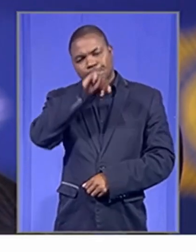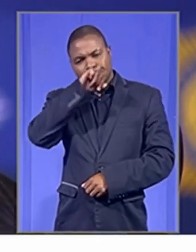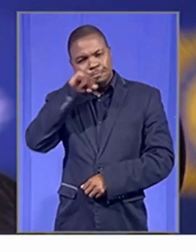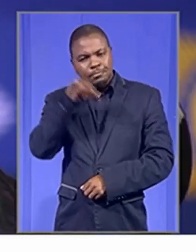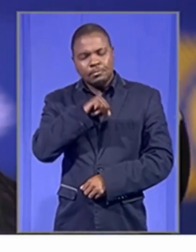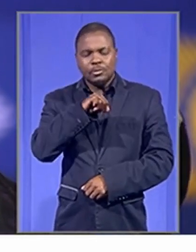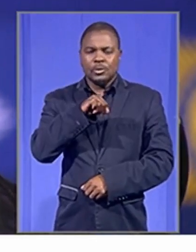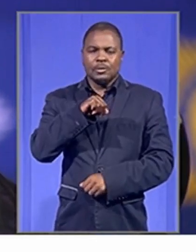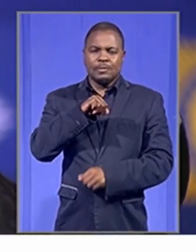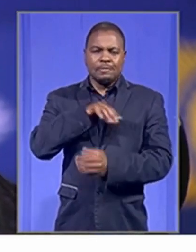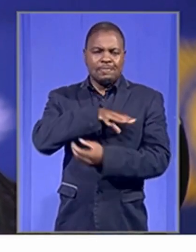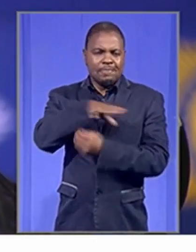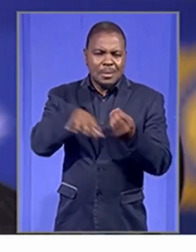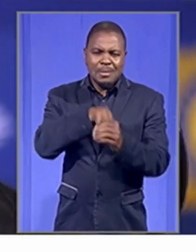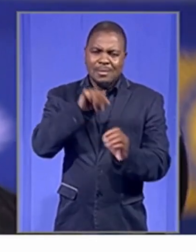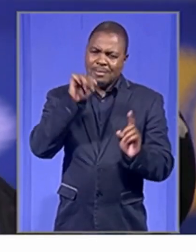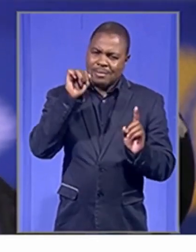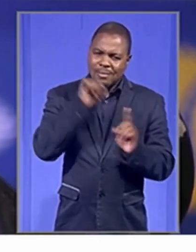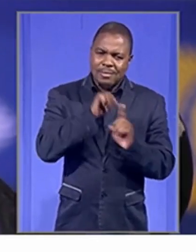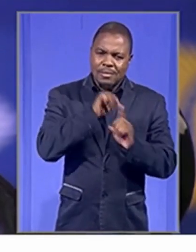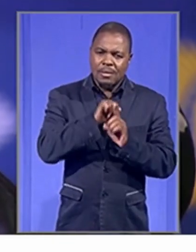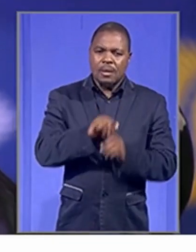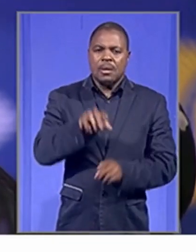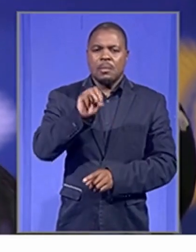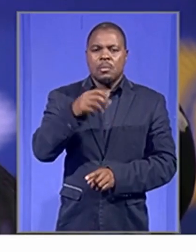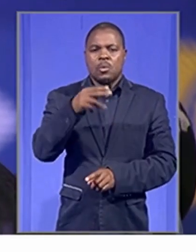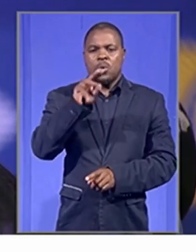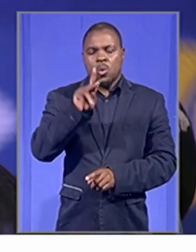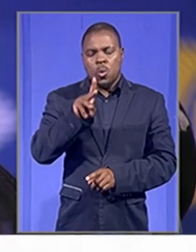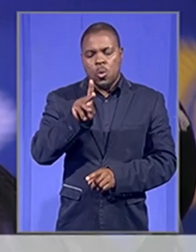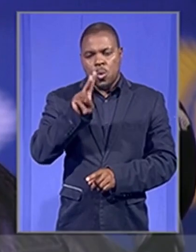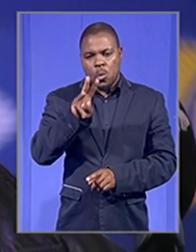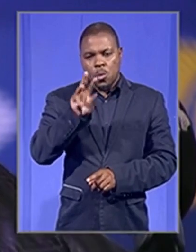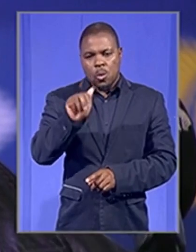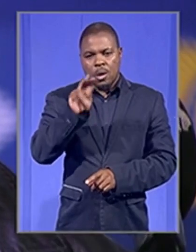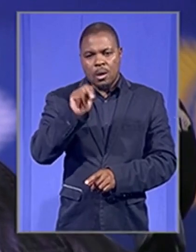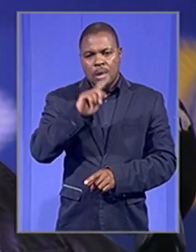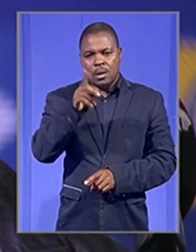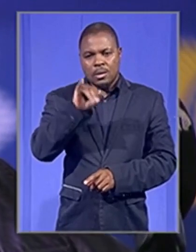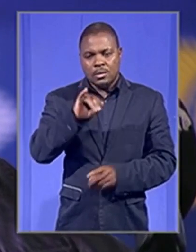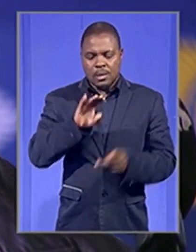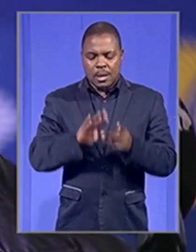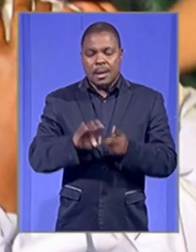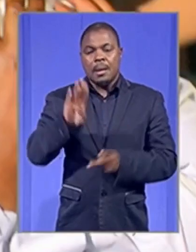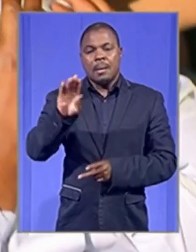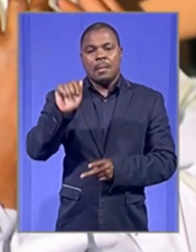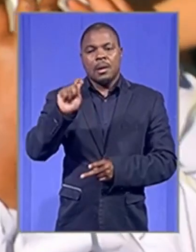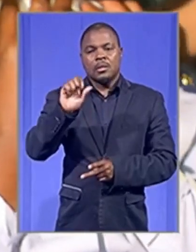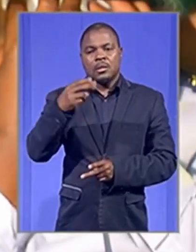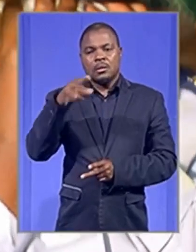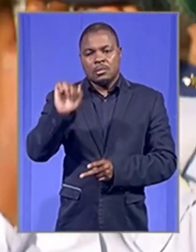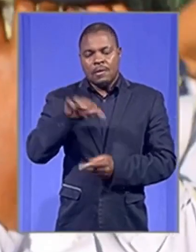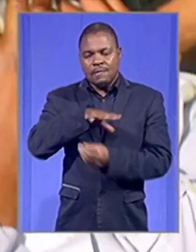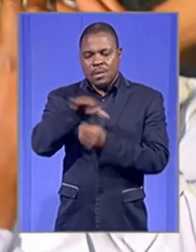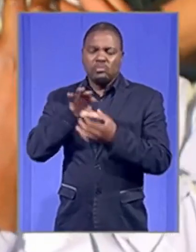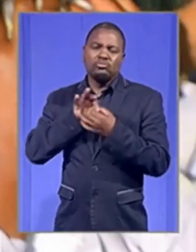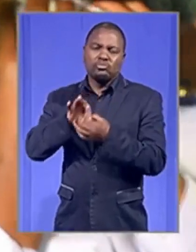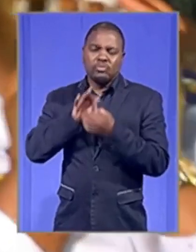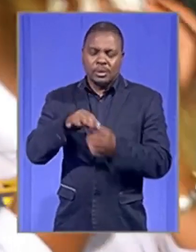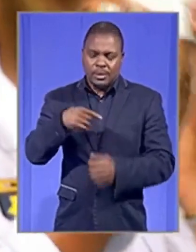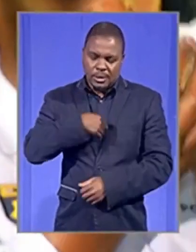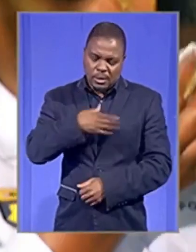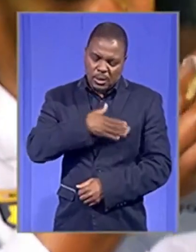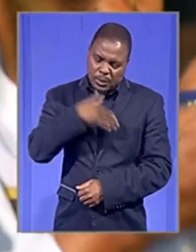family, to Mkwanas and Batsha. I'm very happy. Basebetsi mmoho ba